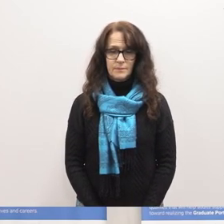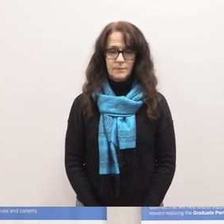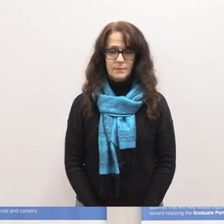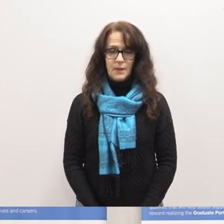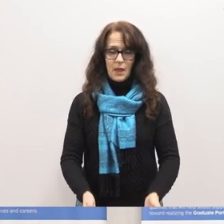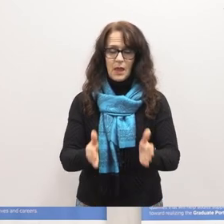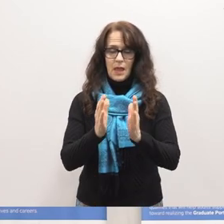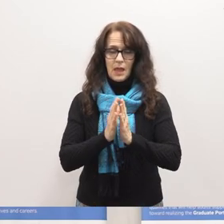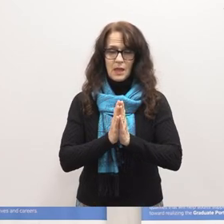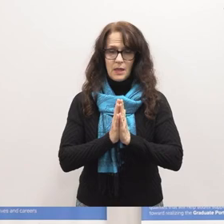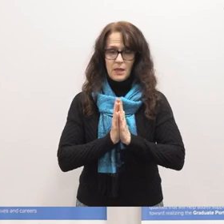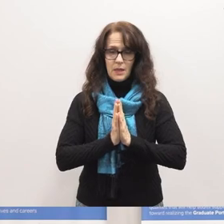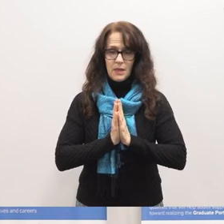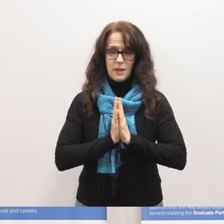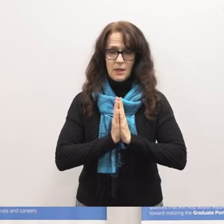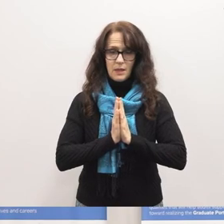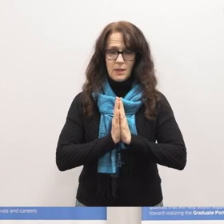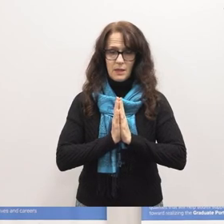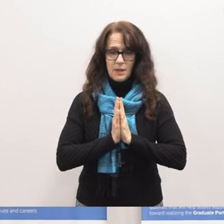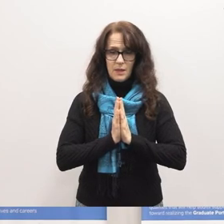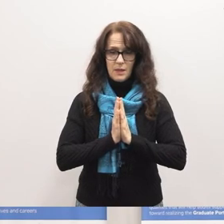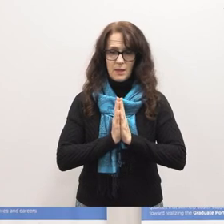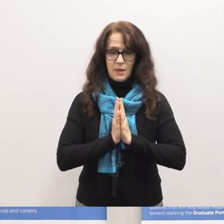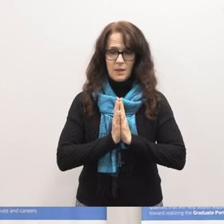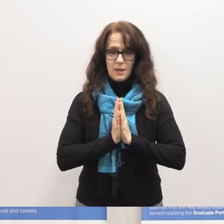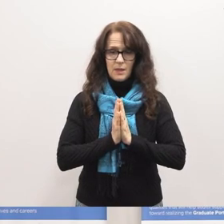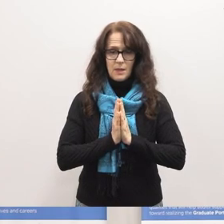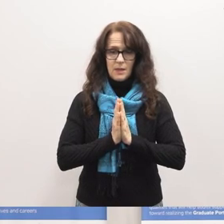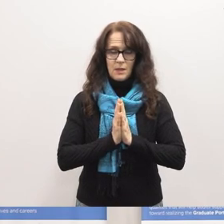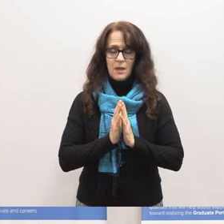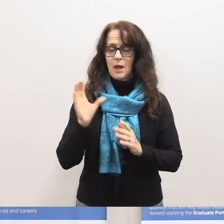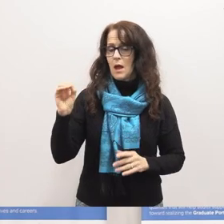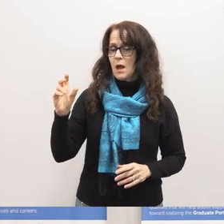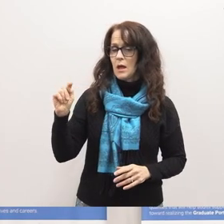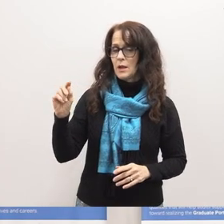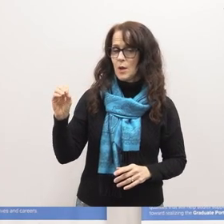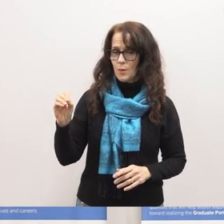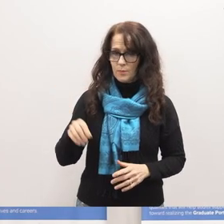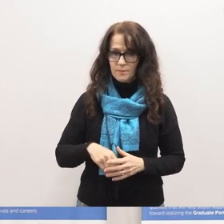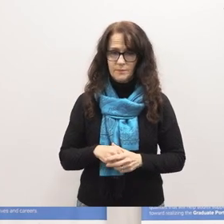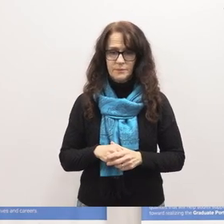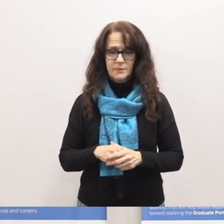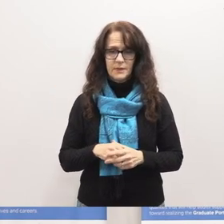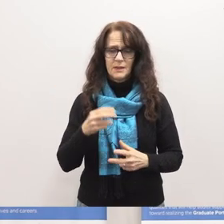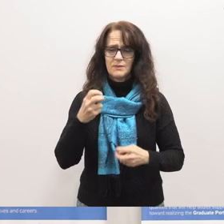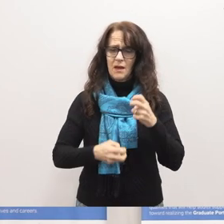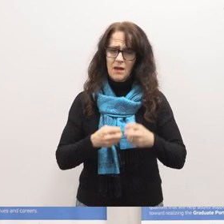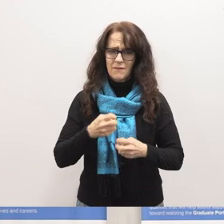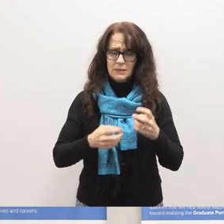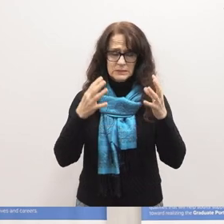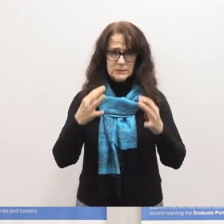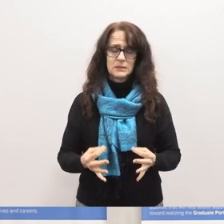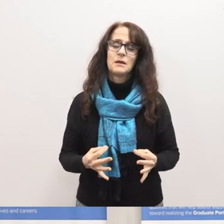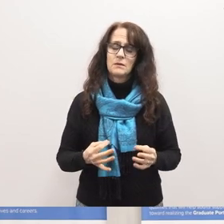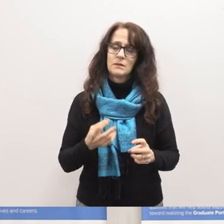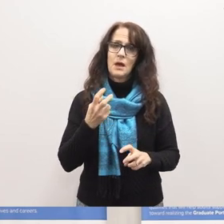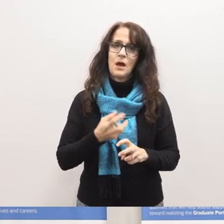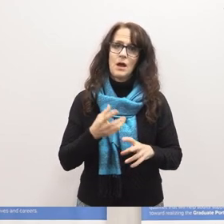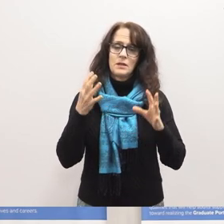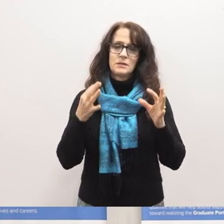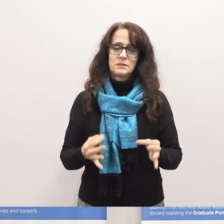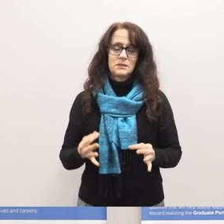I'll ask you have discussion? Yeah. So this was a hard decision, and it was a hard